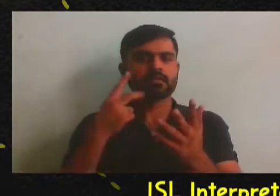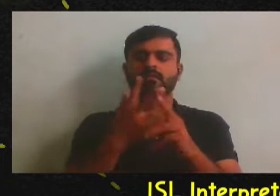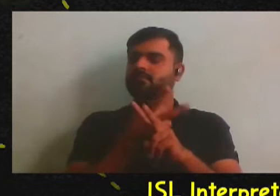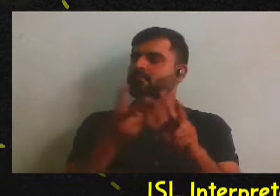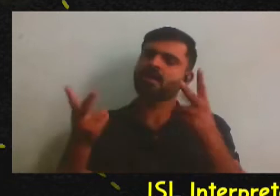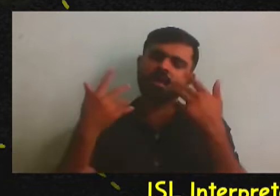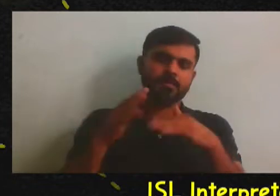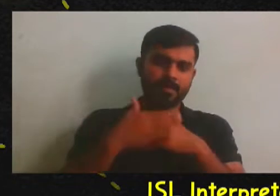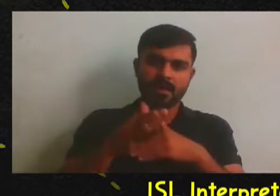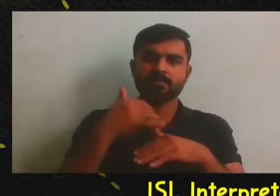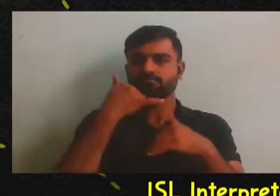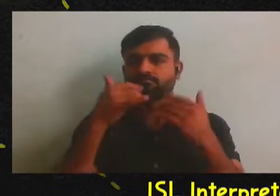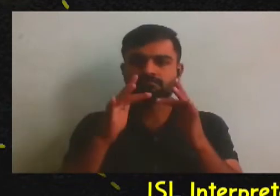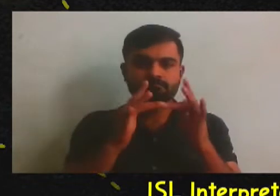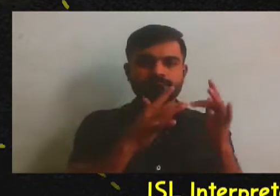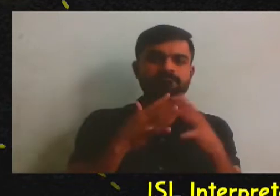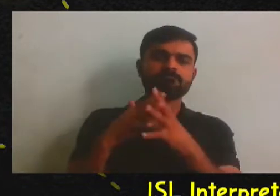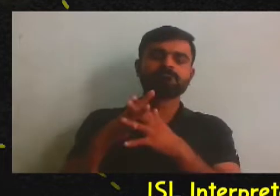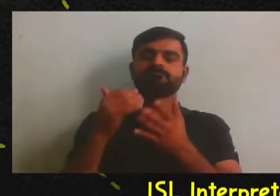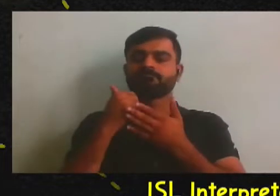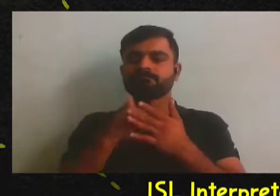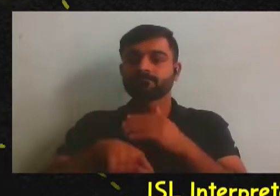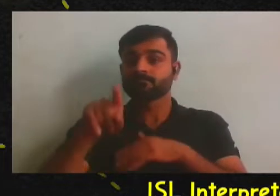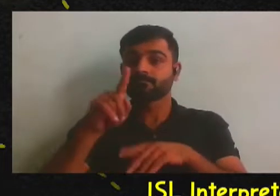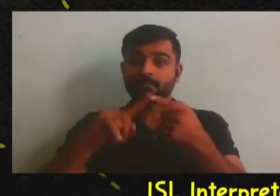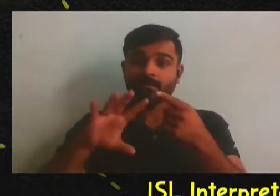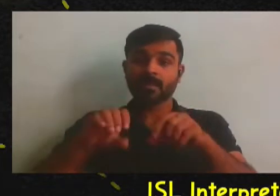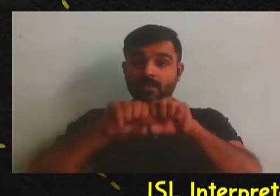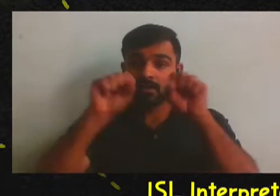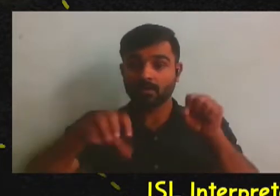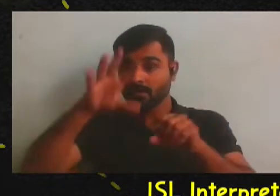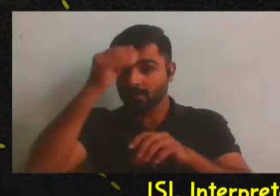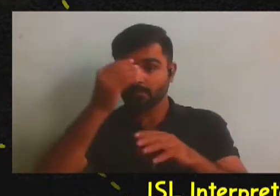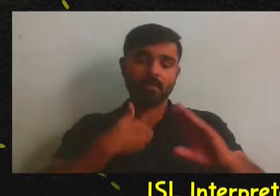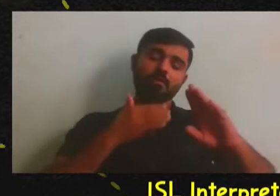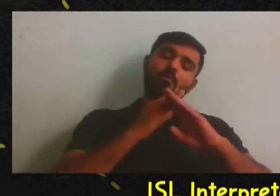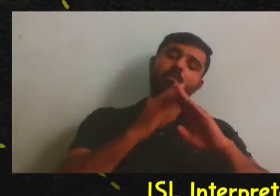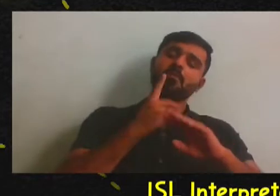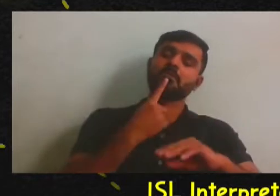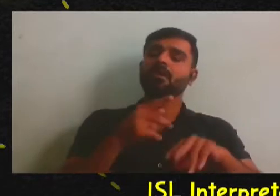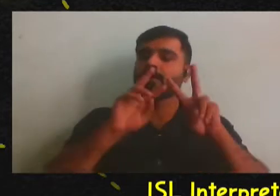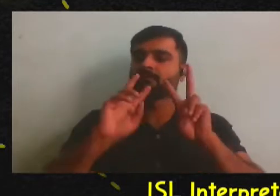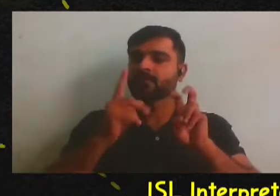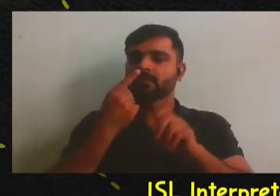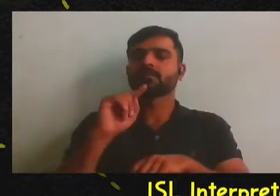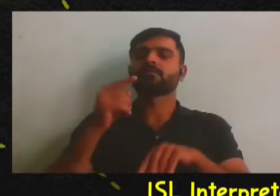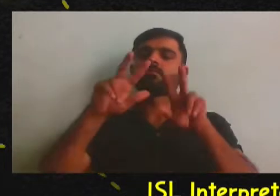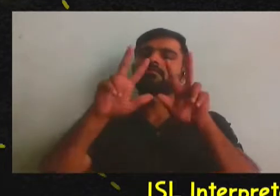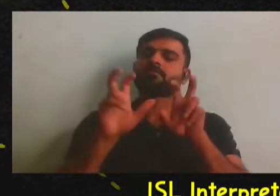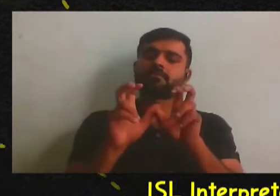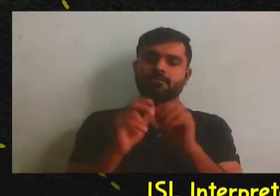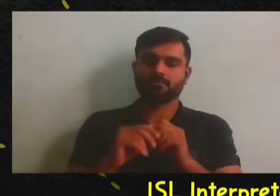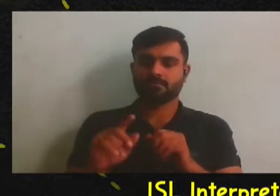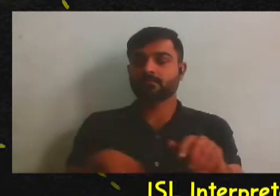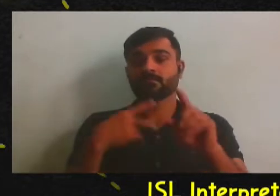that run the helpline. So we felt we had to learn from the ecosystem and not pretend that we were the first ones on the block. And the fourth,